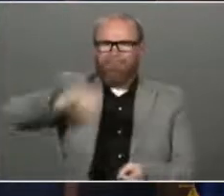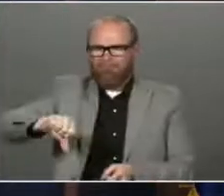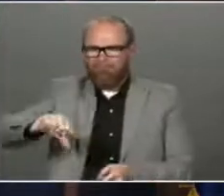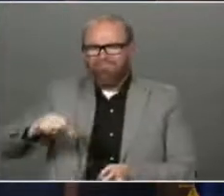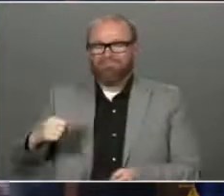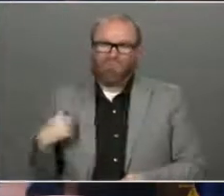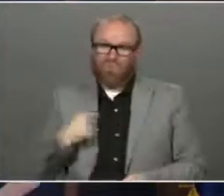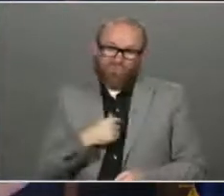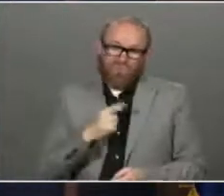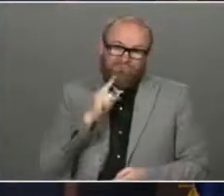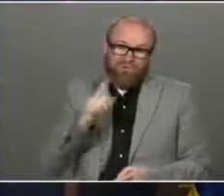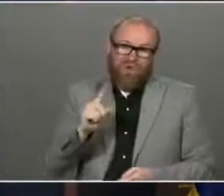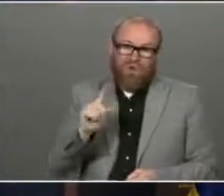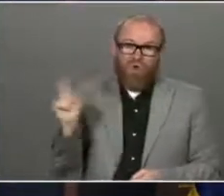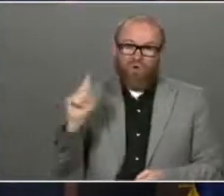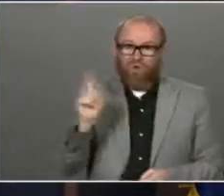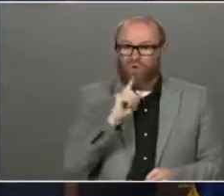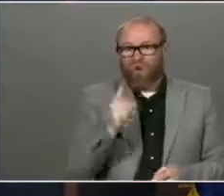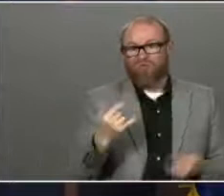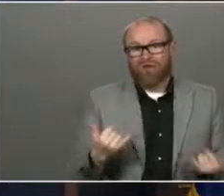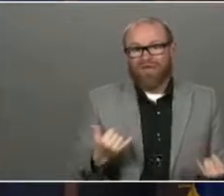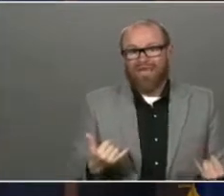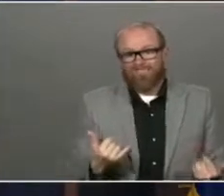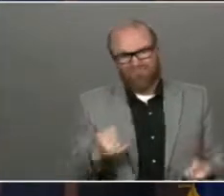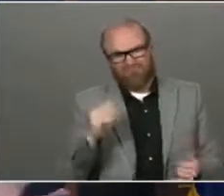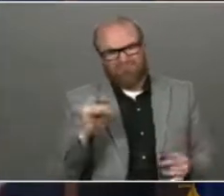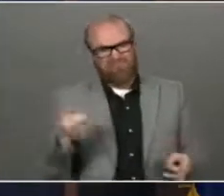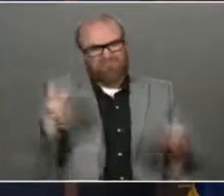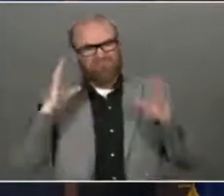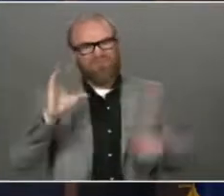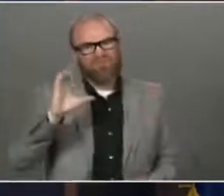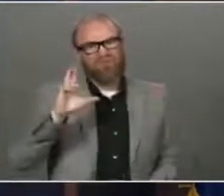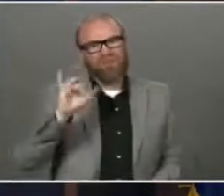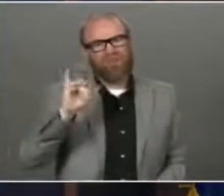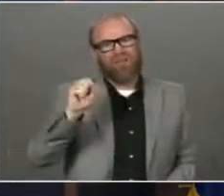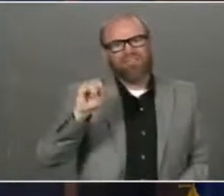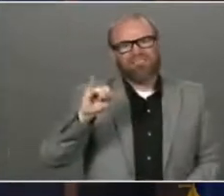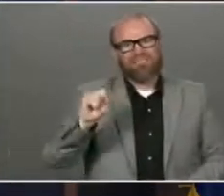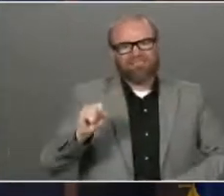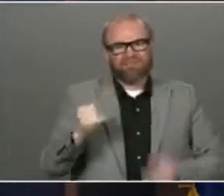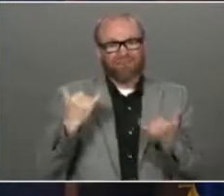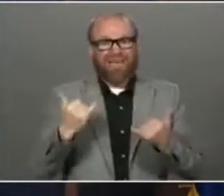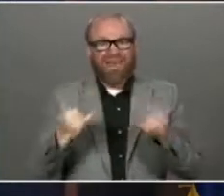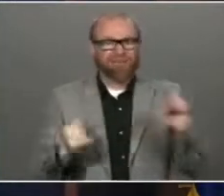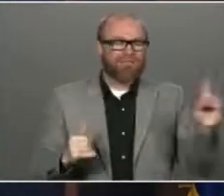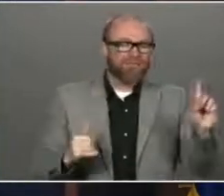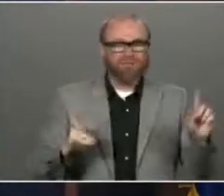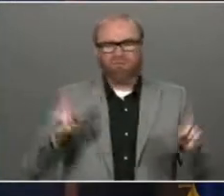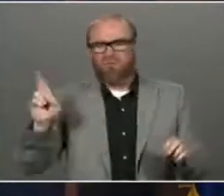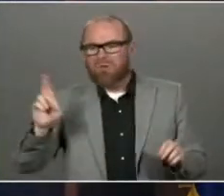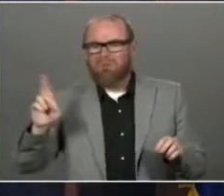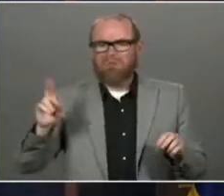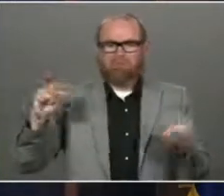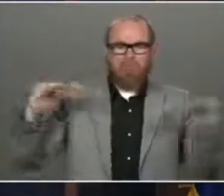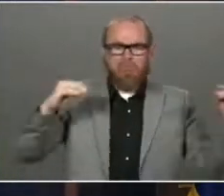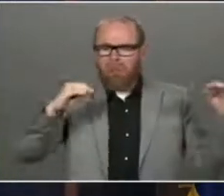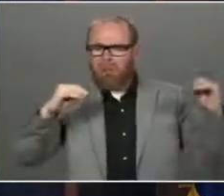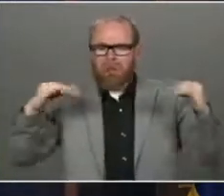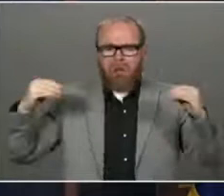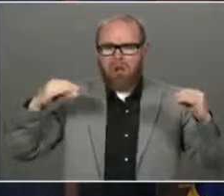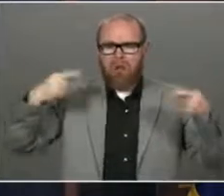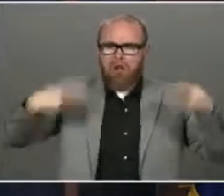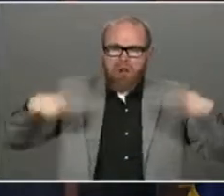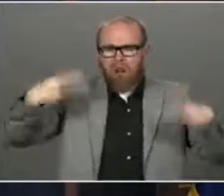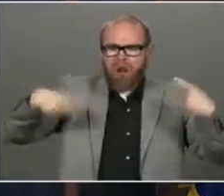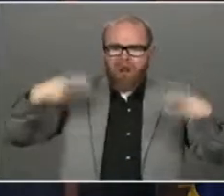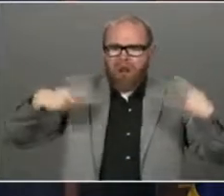where we are. A crisis that has occurred that both parties are taking advantage of, and neither party is solving. And